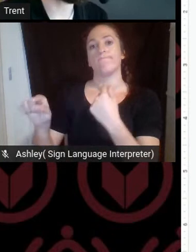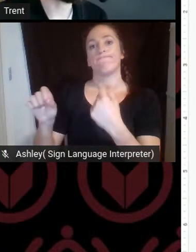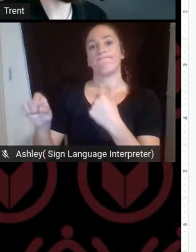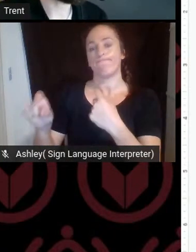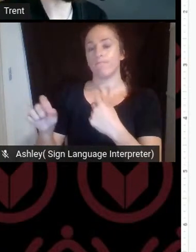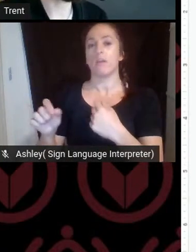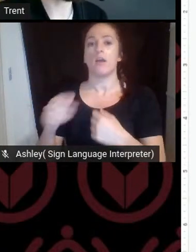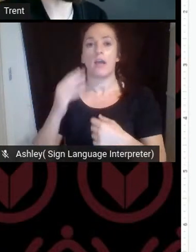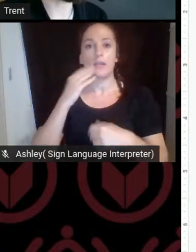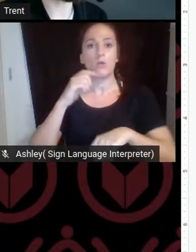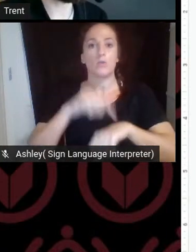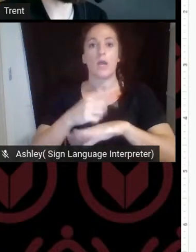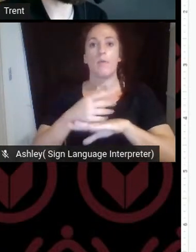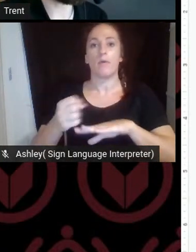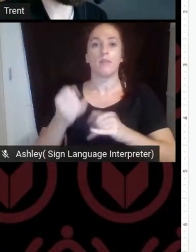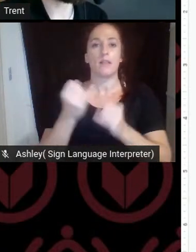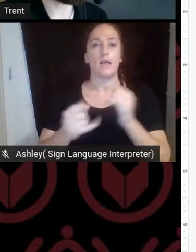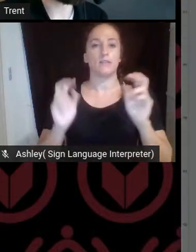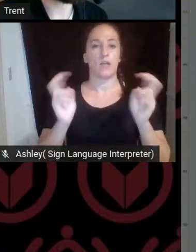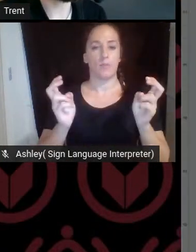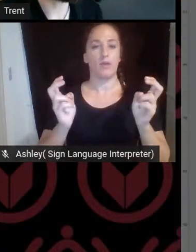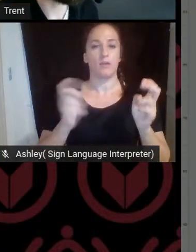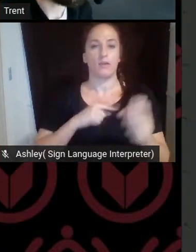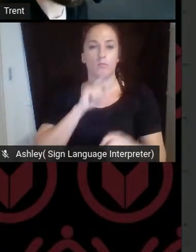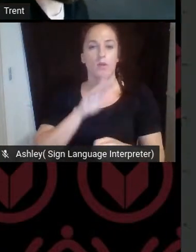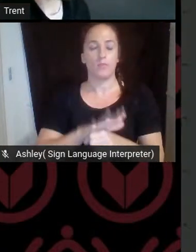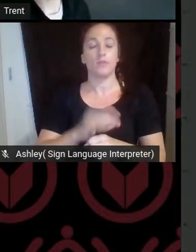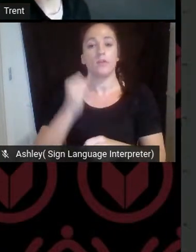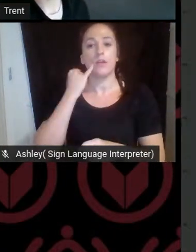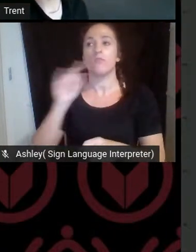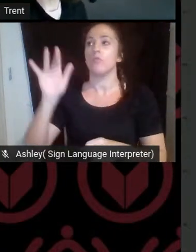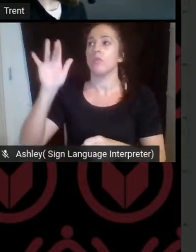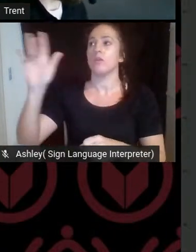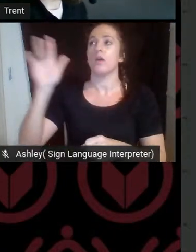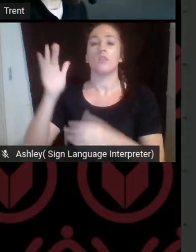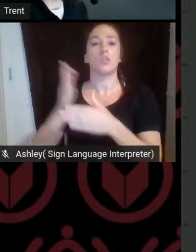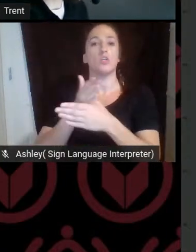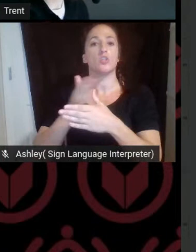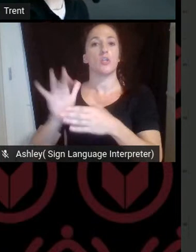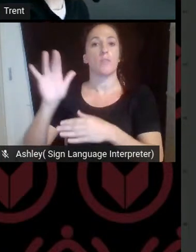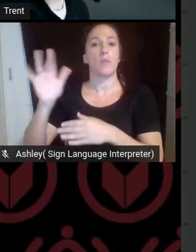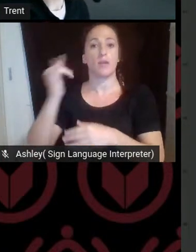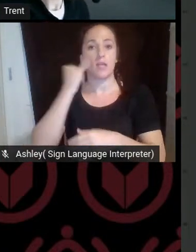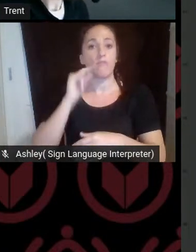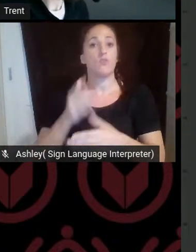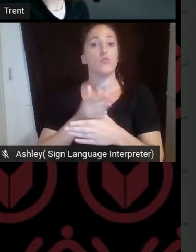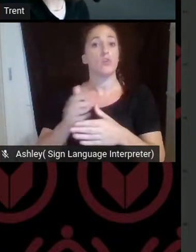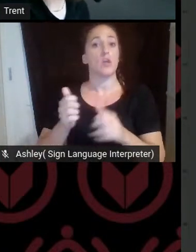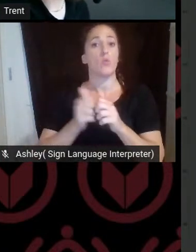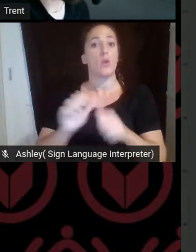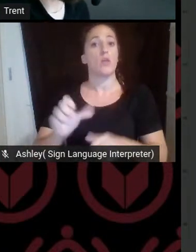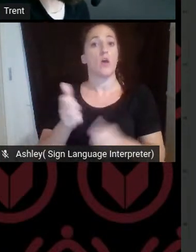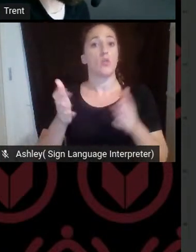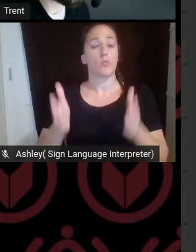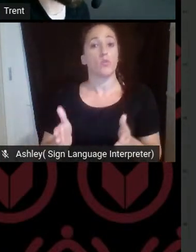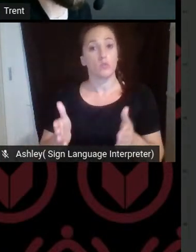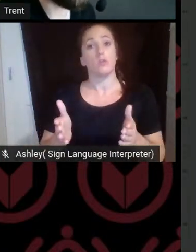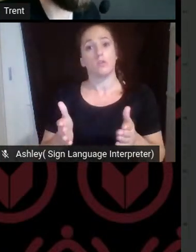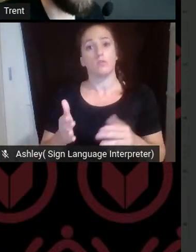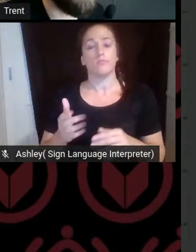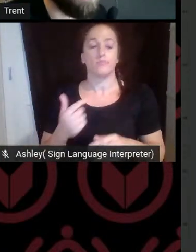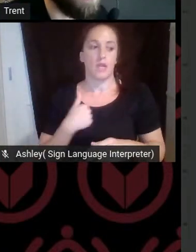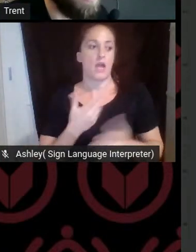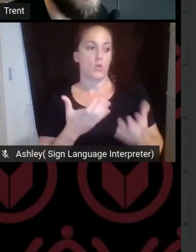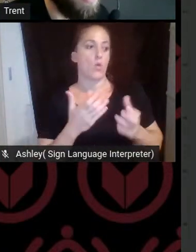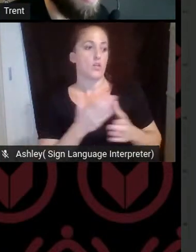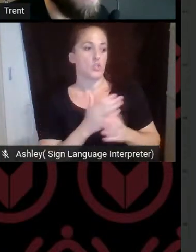discuss today. But in Docs, if you click on that share button and you share with someone, go ahead and share it with Rebecca, and I'm going